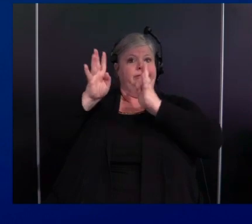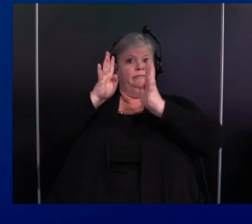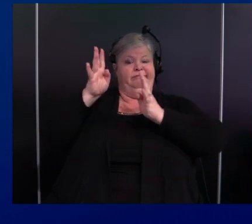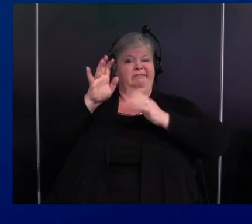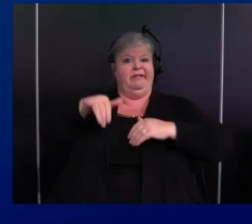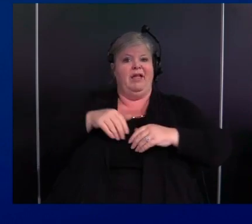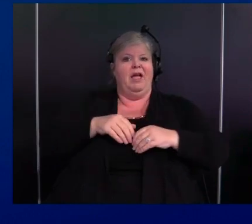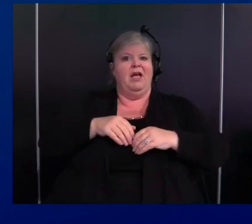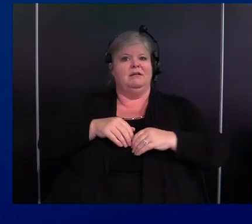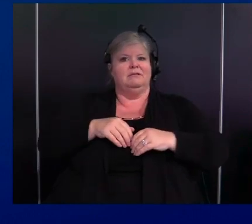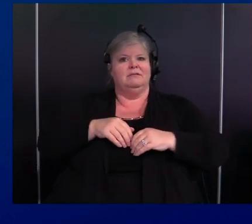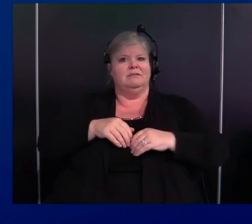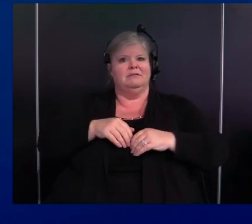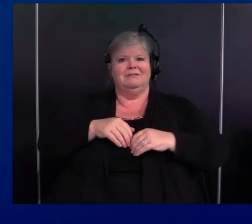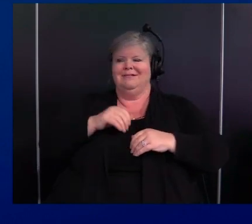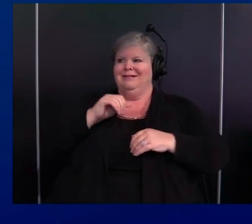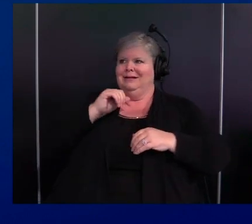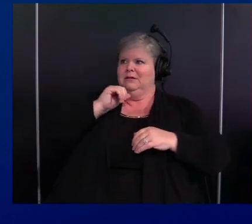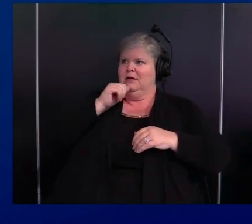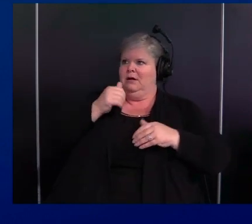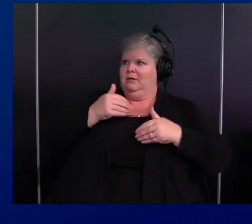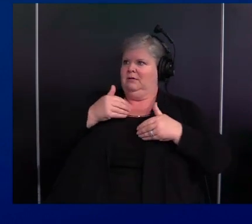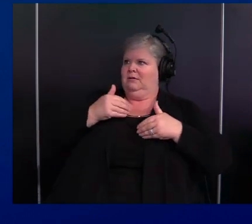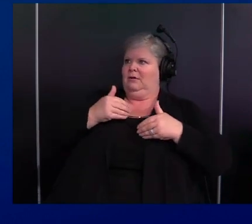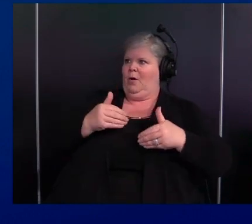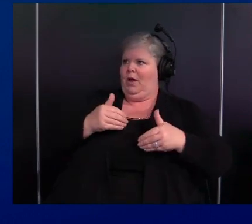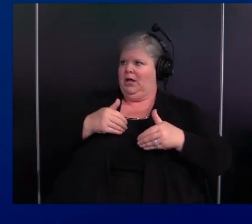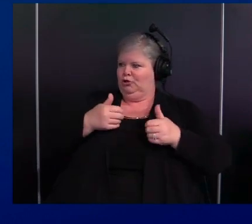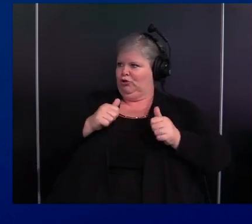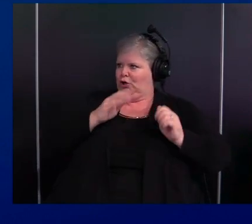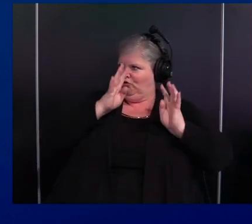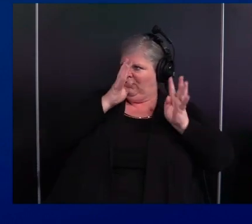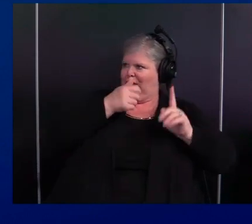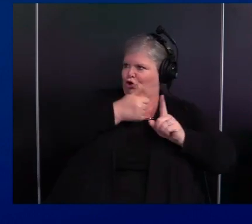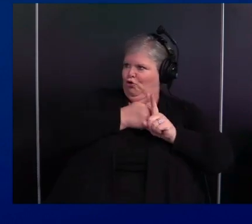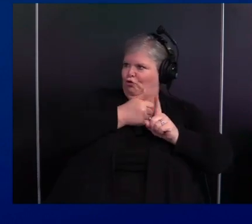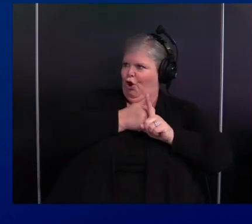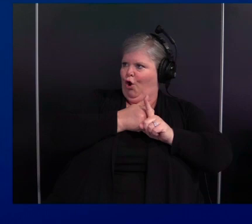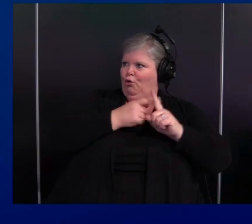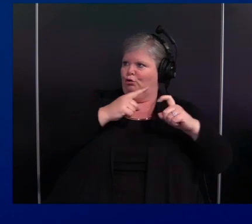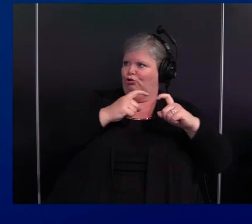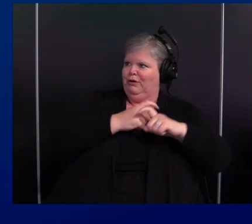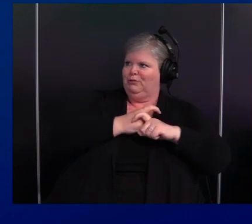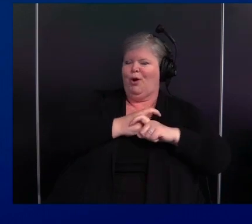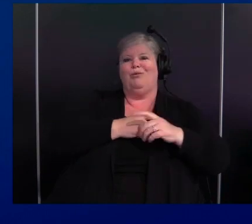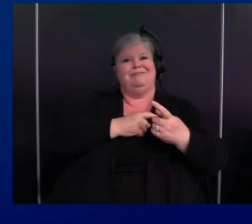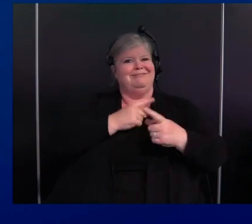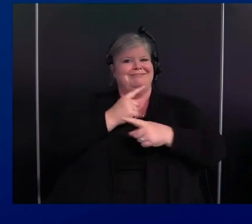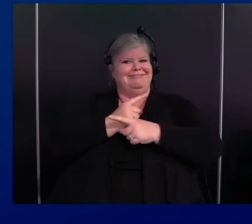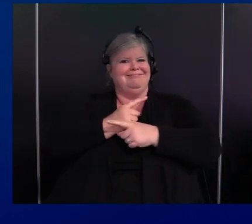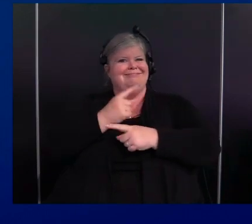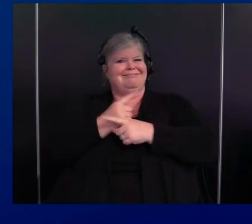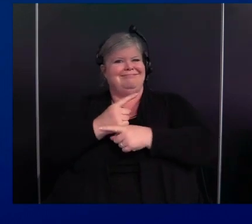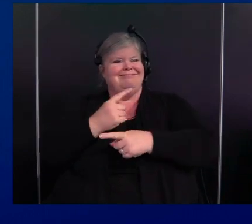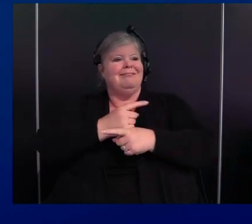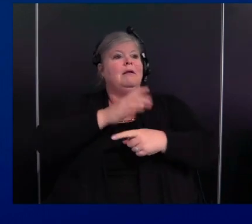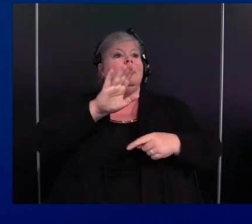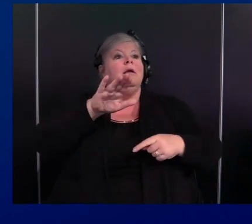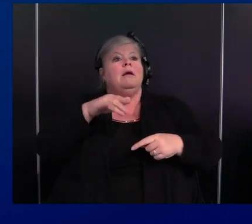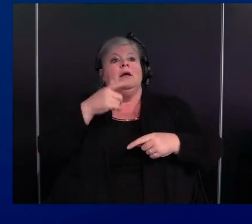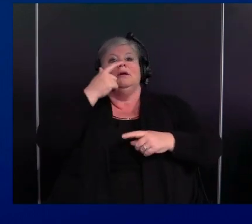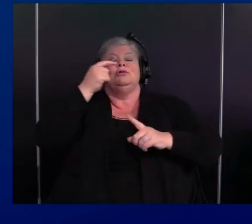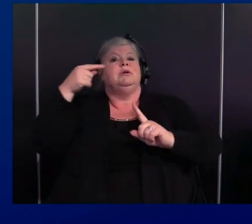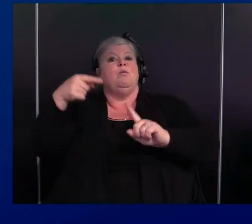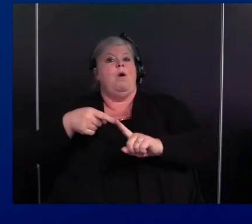you shouldn't roll your own crypto ever. Yeah, in that's exactly right. And interestingly enough, the